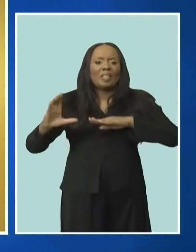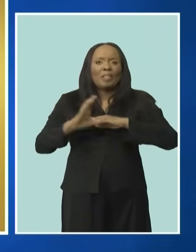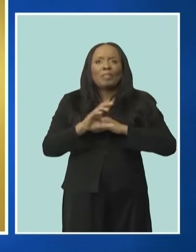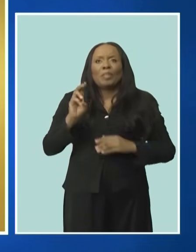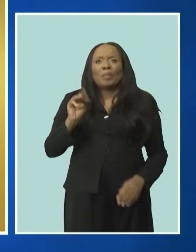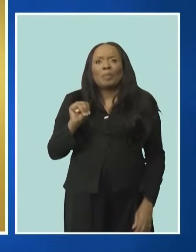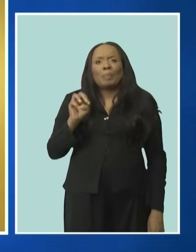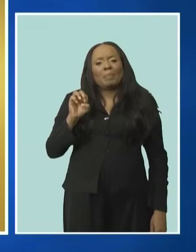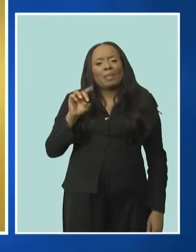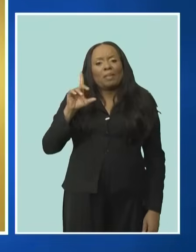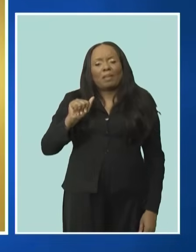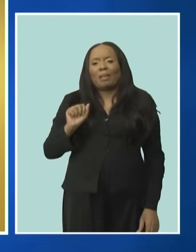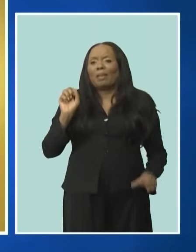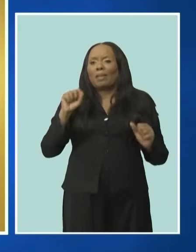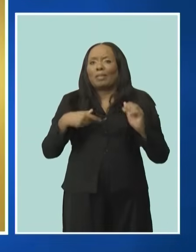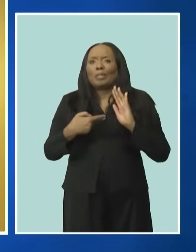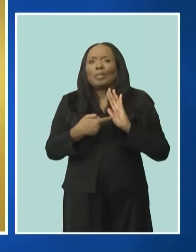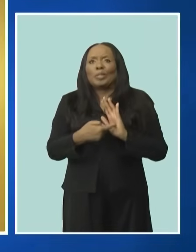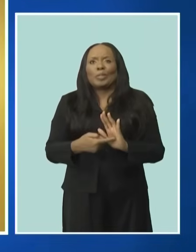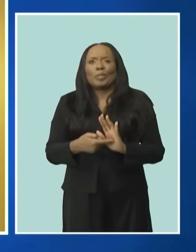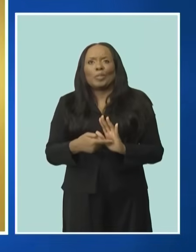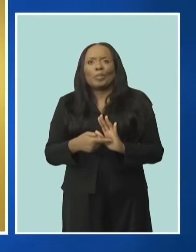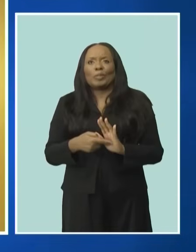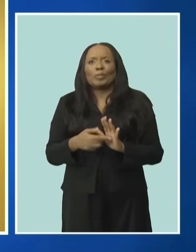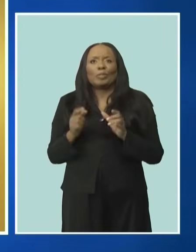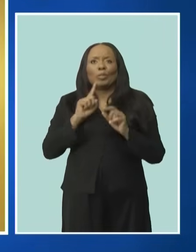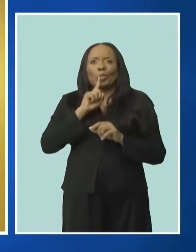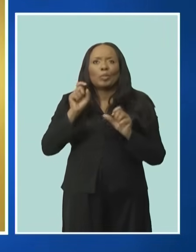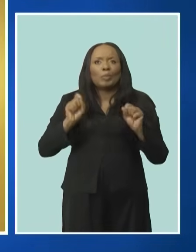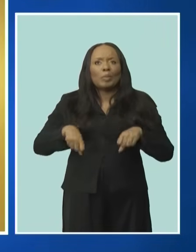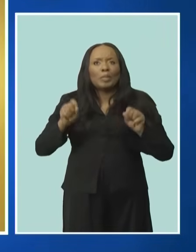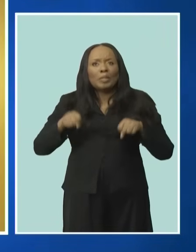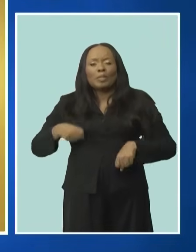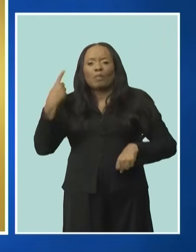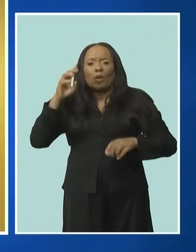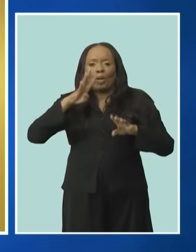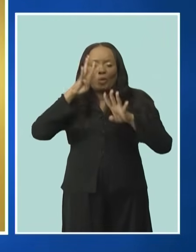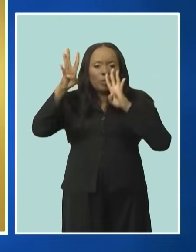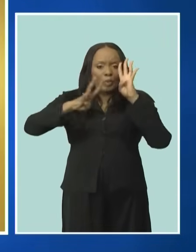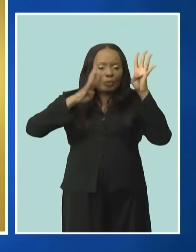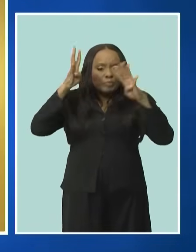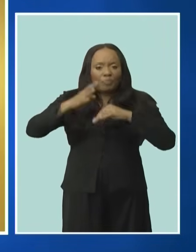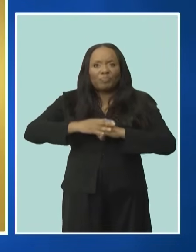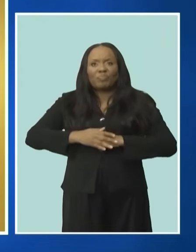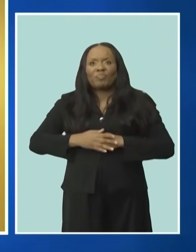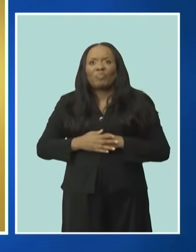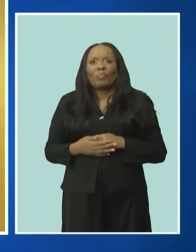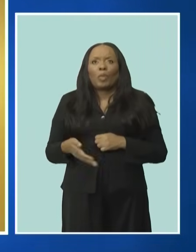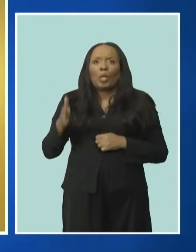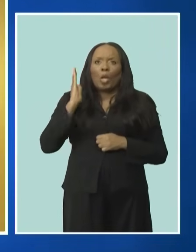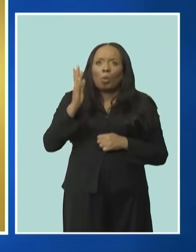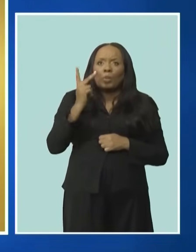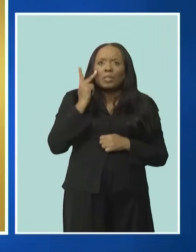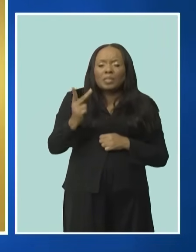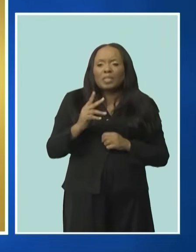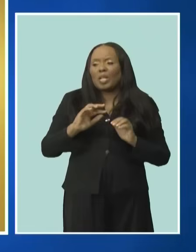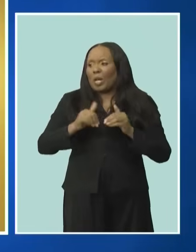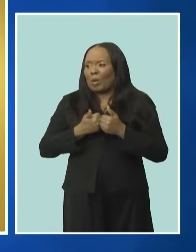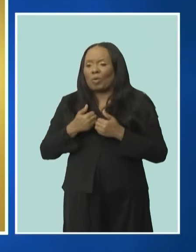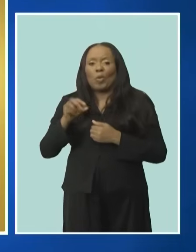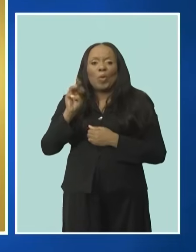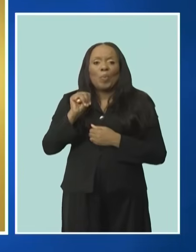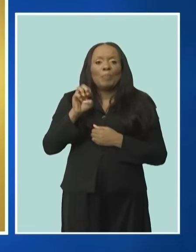the true potential of our creativity. We'll explore how thriving media means